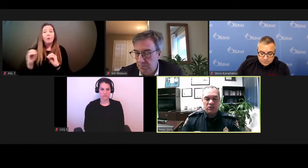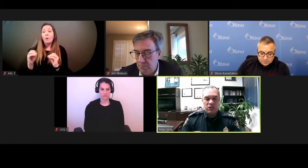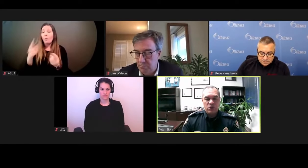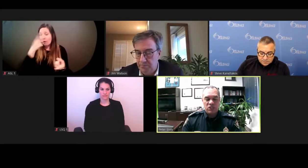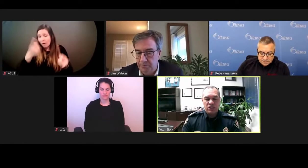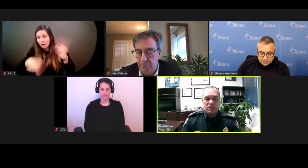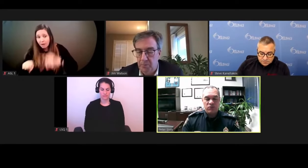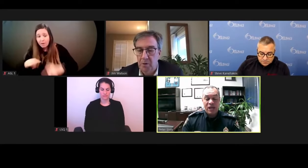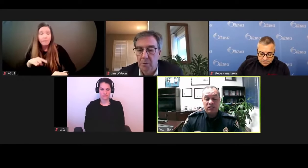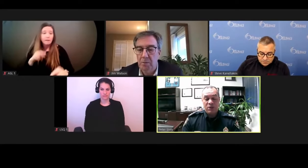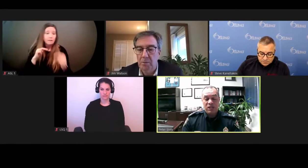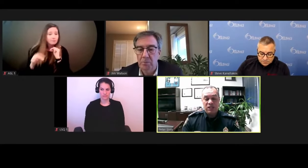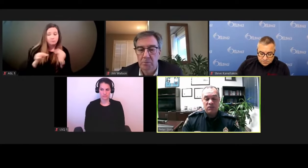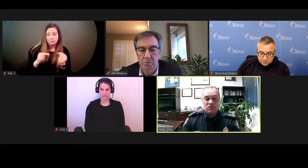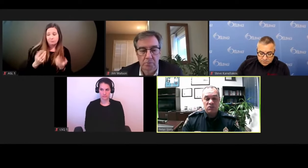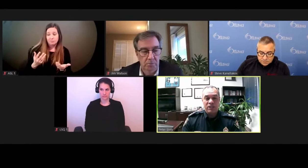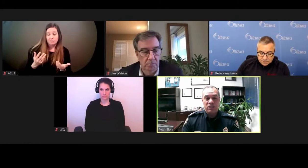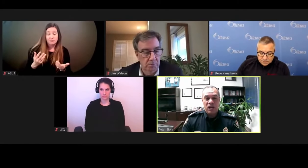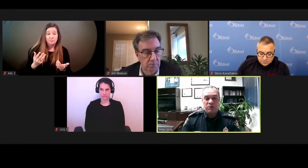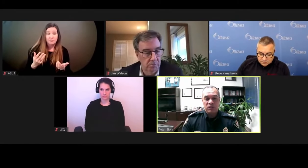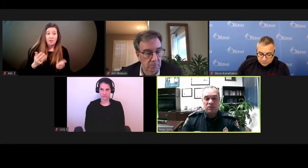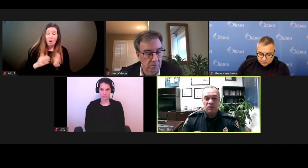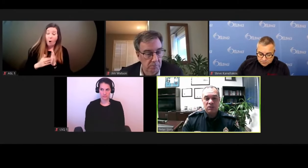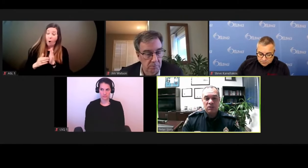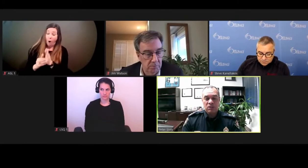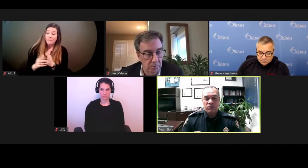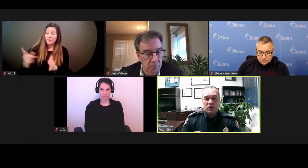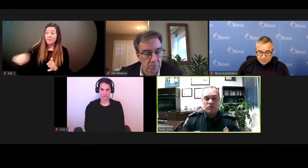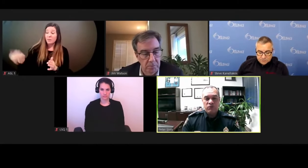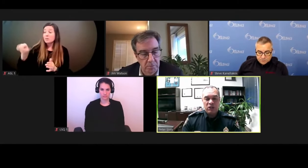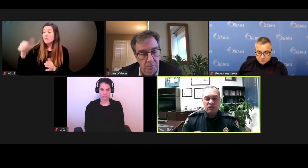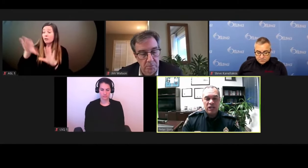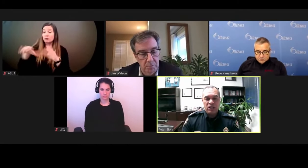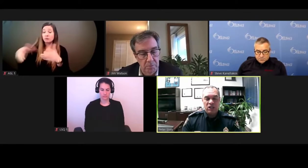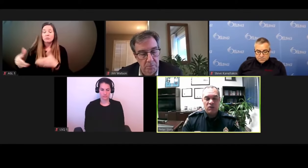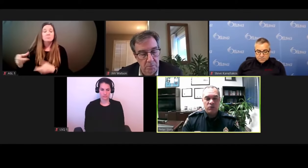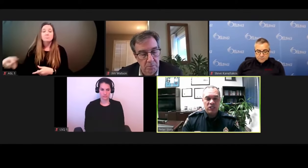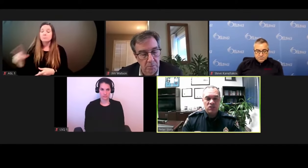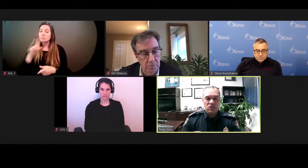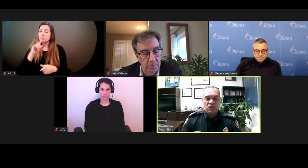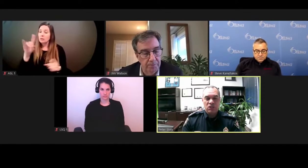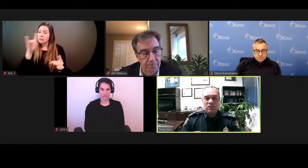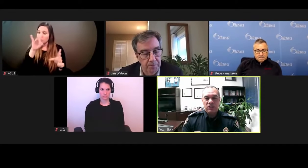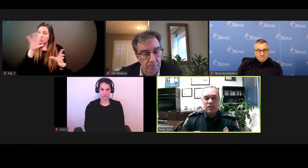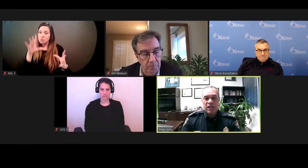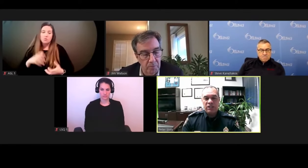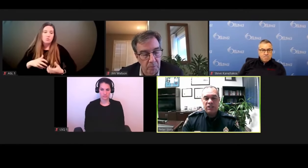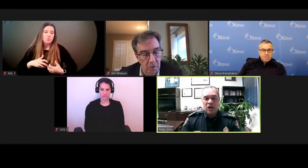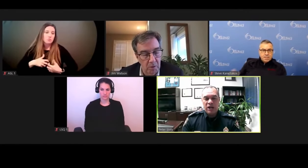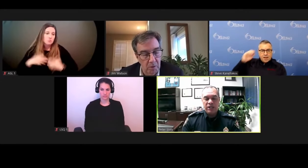to negotiate. In fact, in many cases, quite the opposite. Very volatile, confrontational,